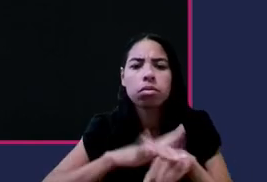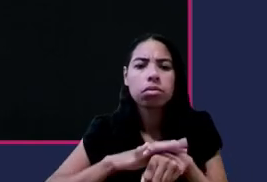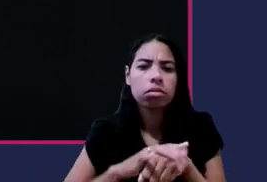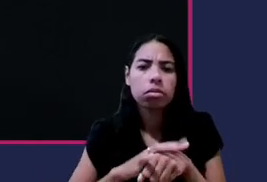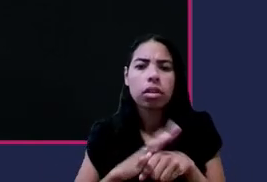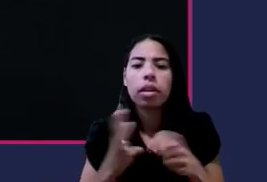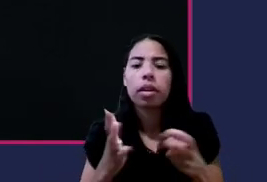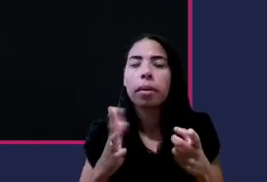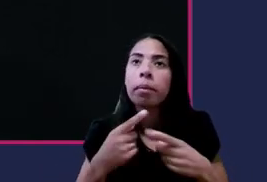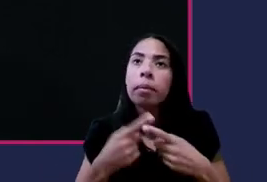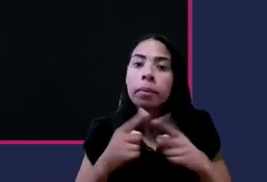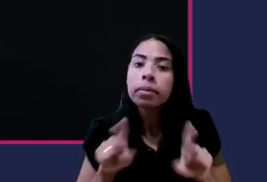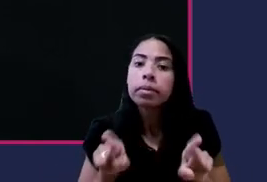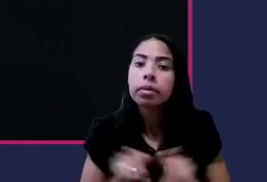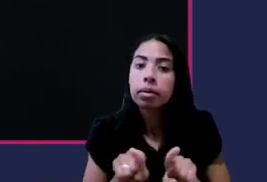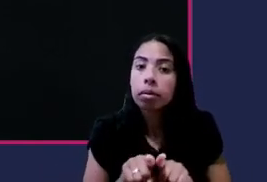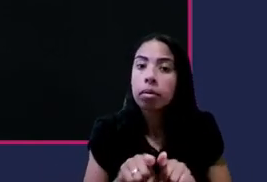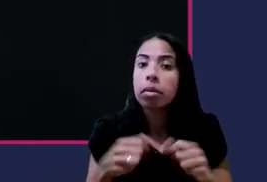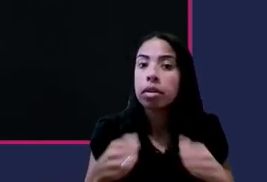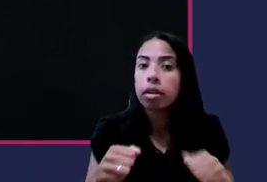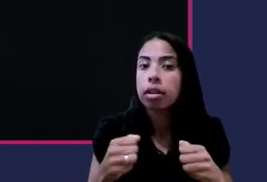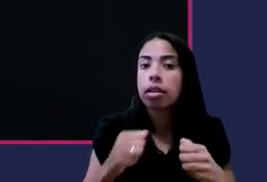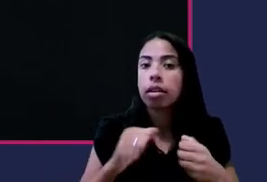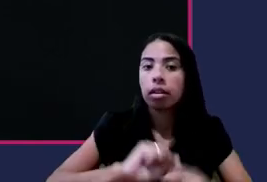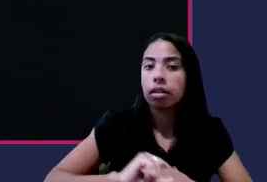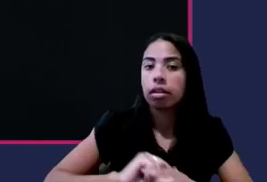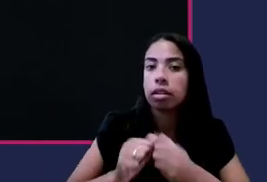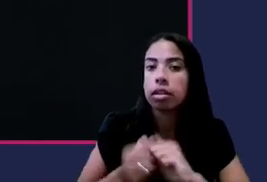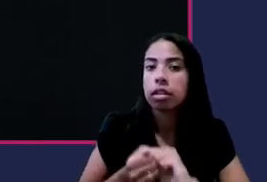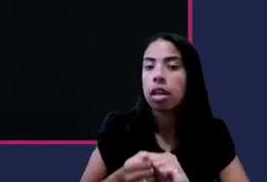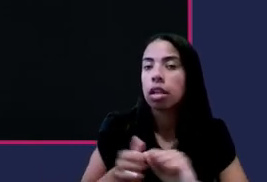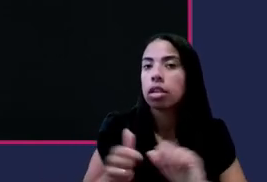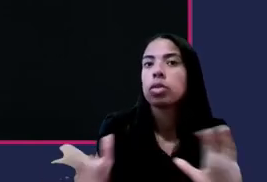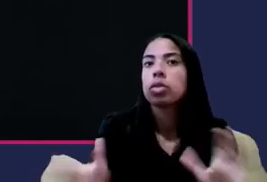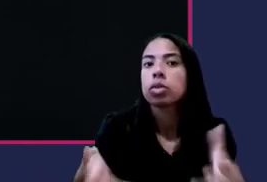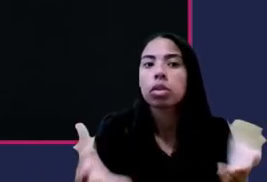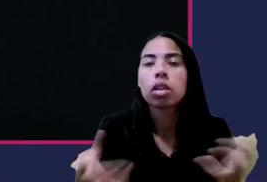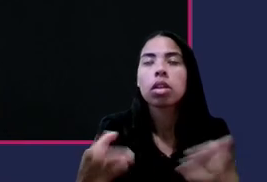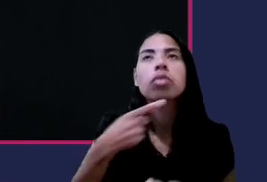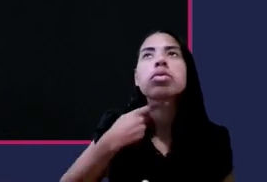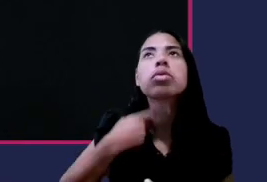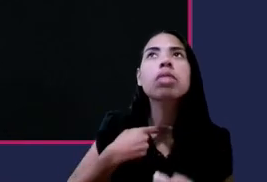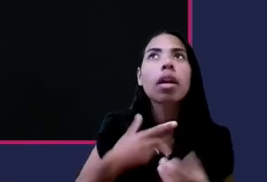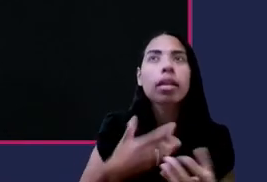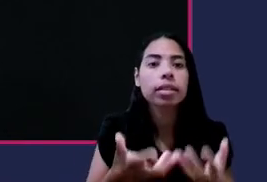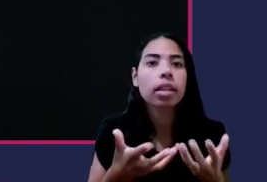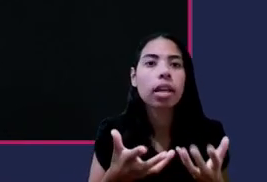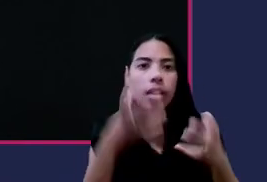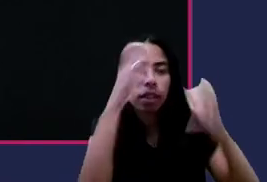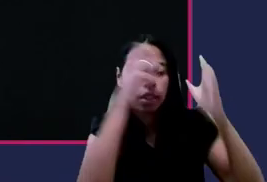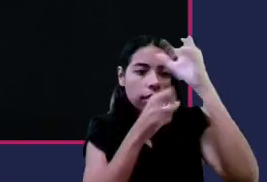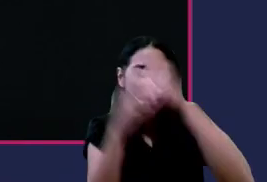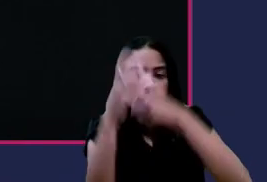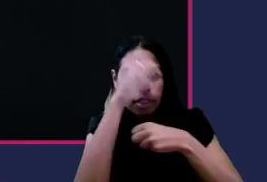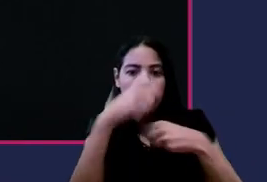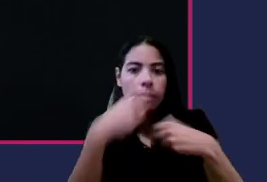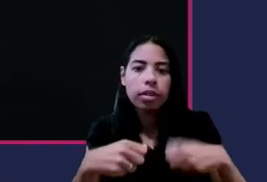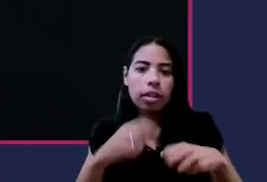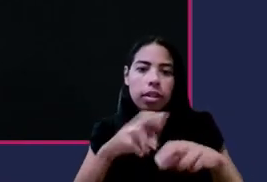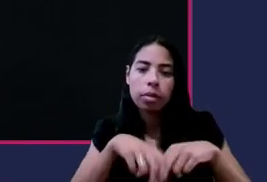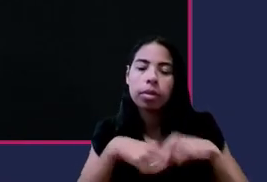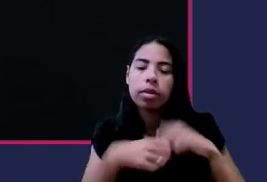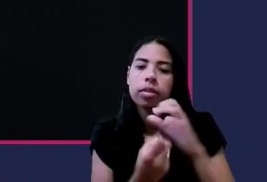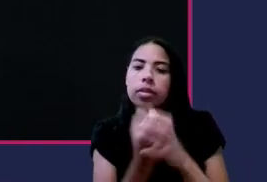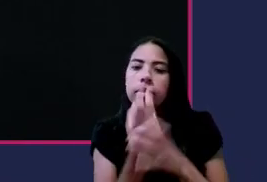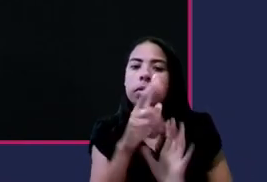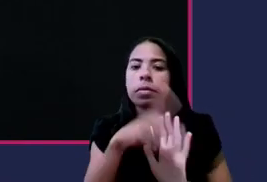people must have in mind that that can be a rare disease, but you must do that so that the health professionals are willing to do so. And how can